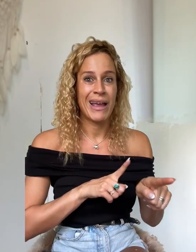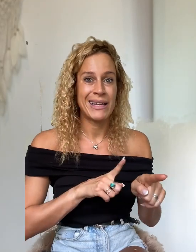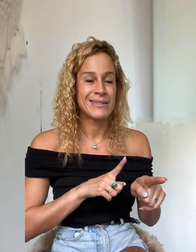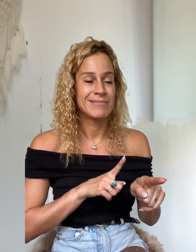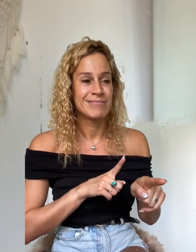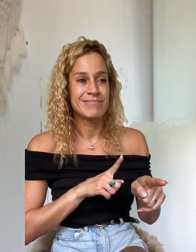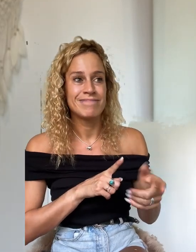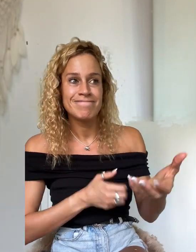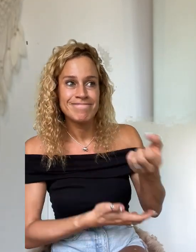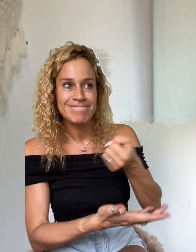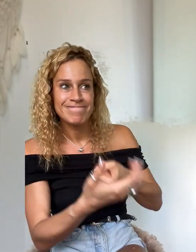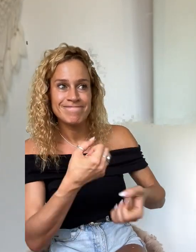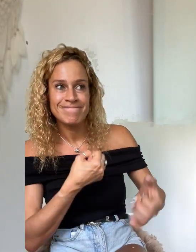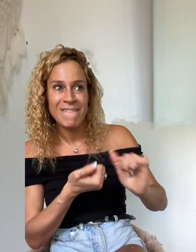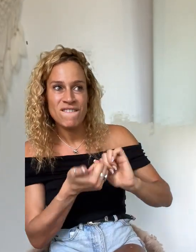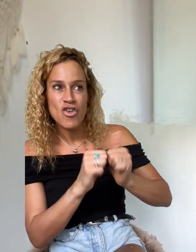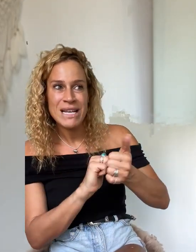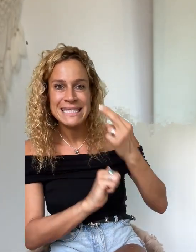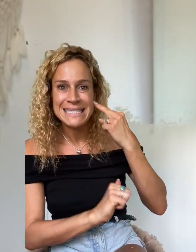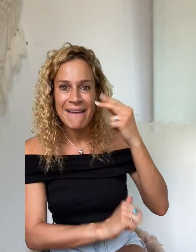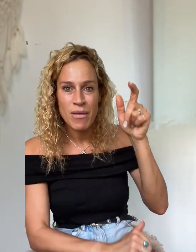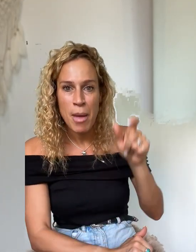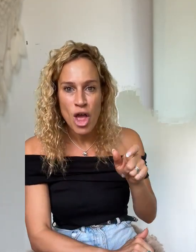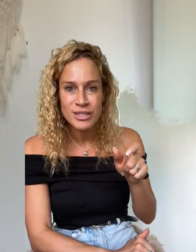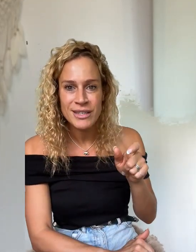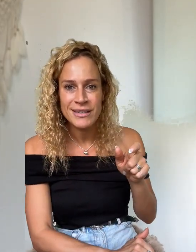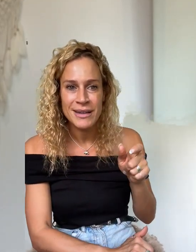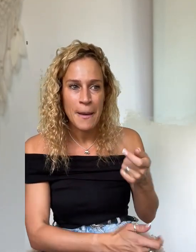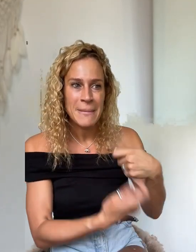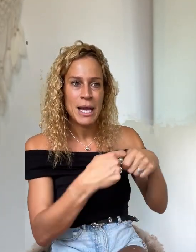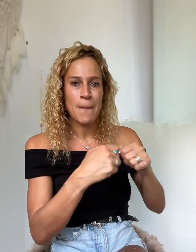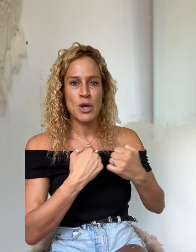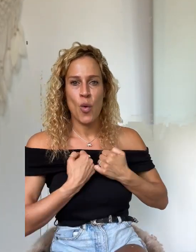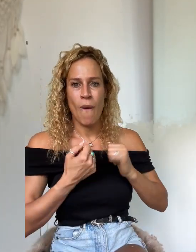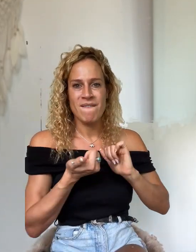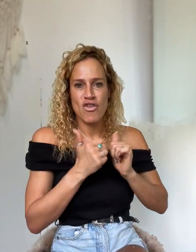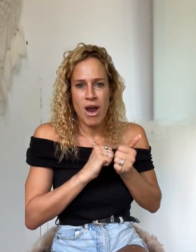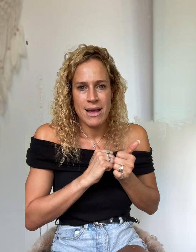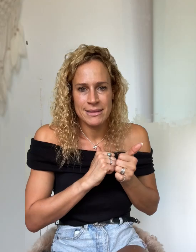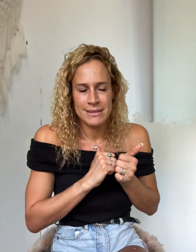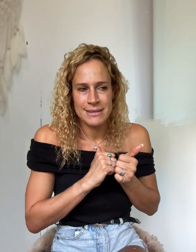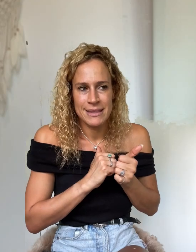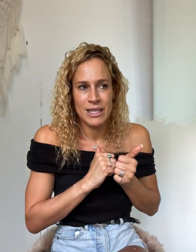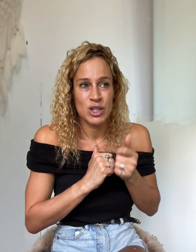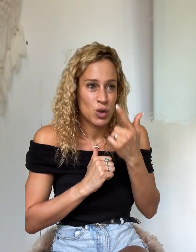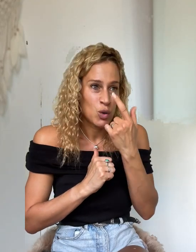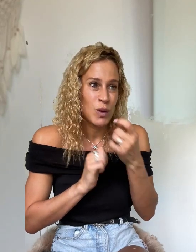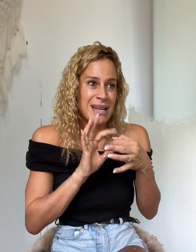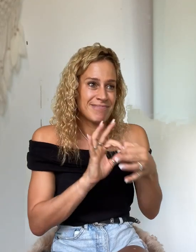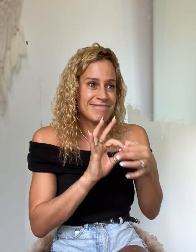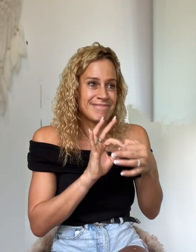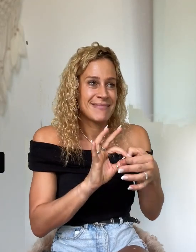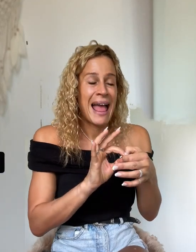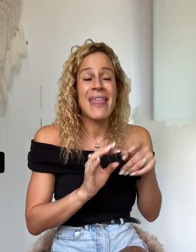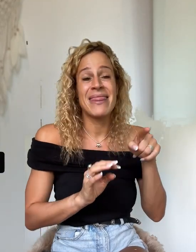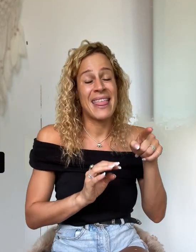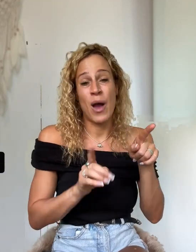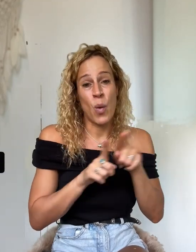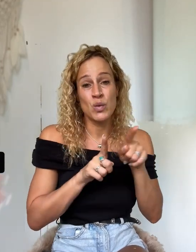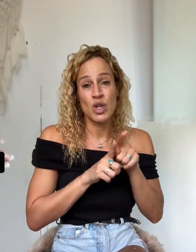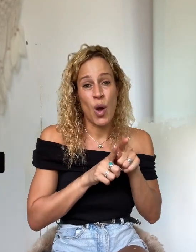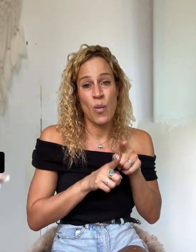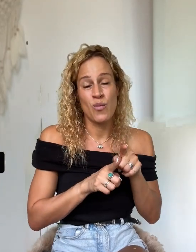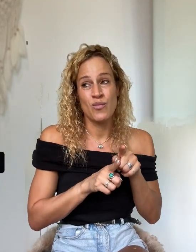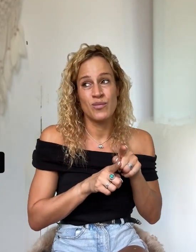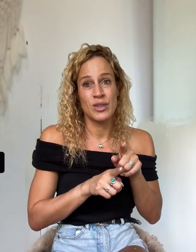deaf person, make them your little pal, so that you could be able to interact,